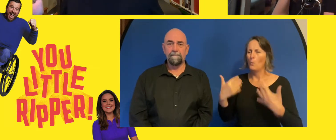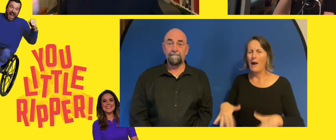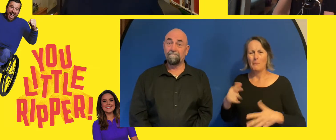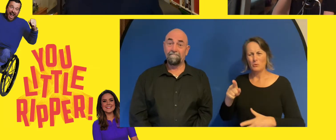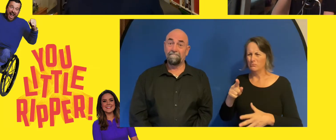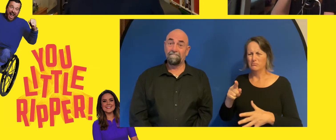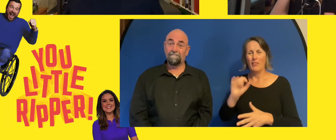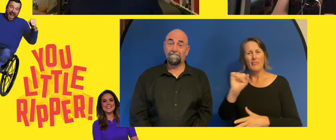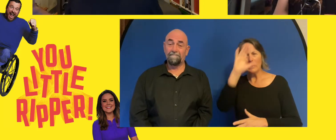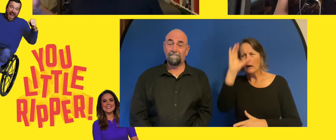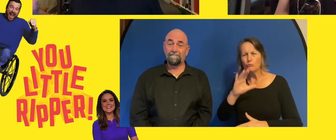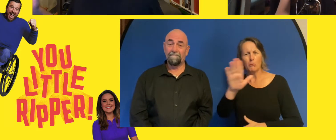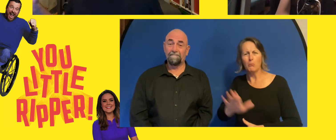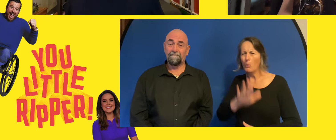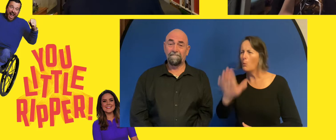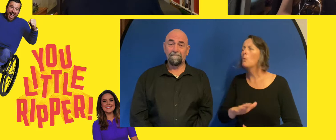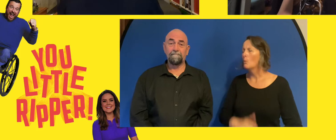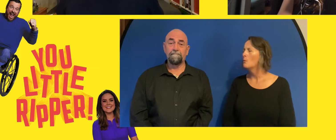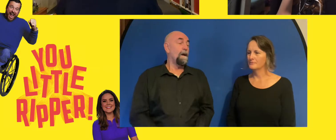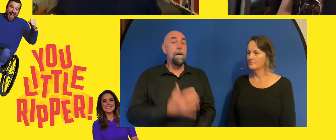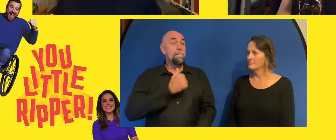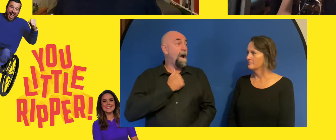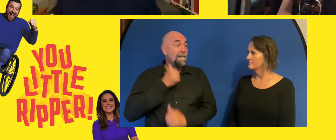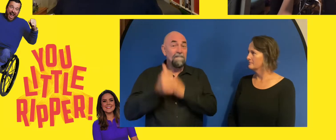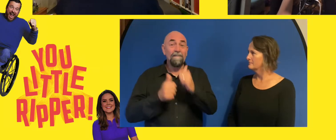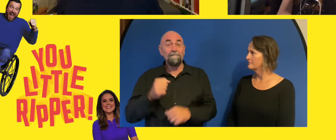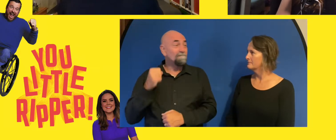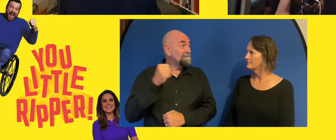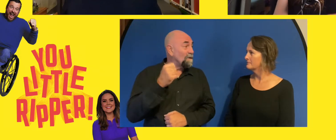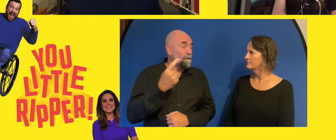moment is Josh Hanlon. Today he got sixth in the seated